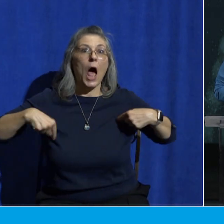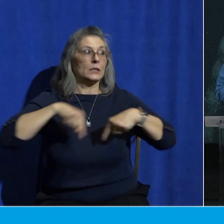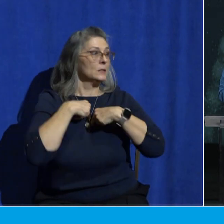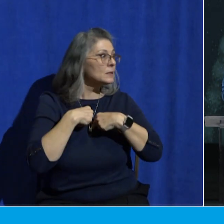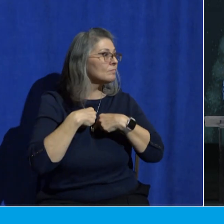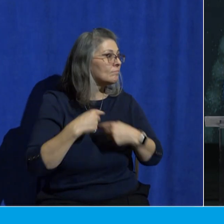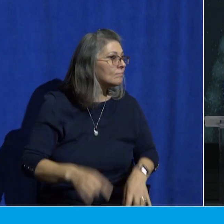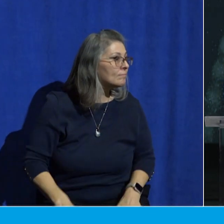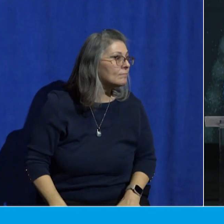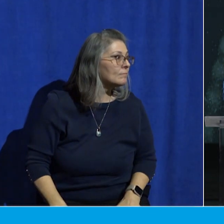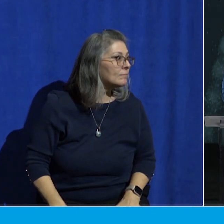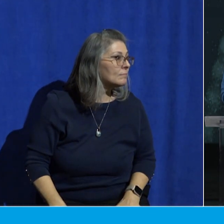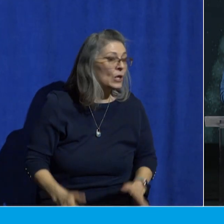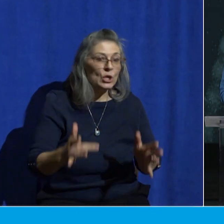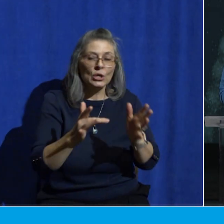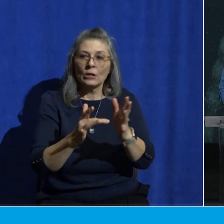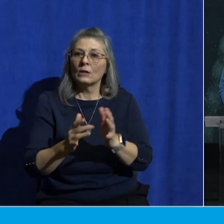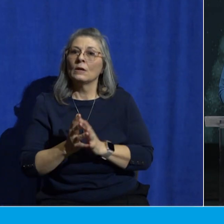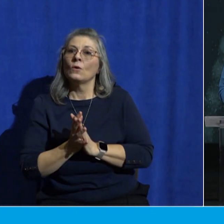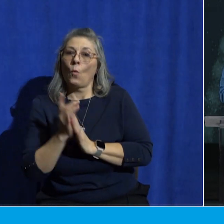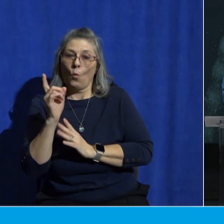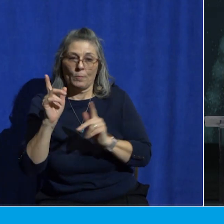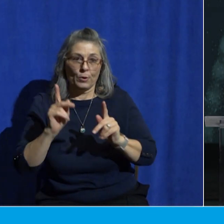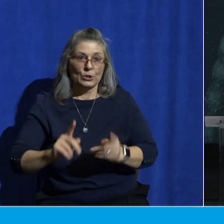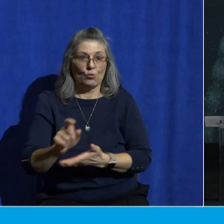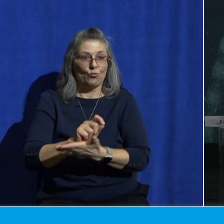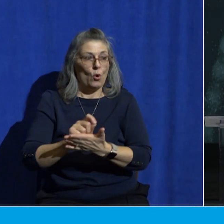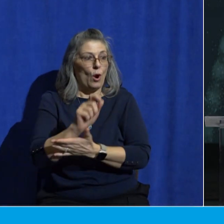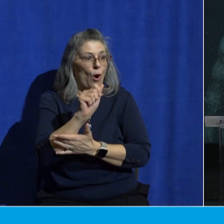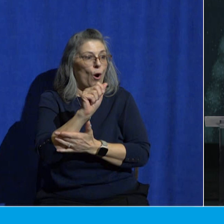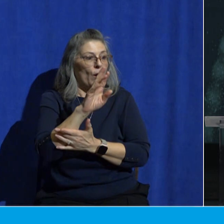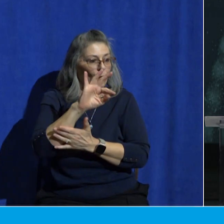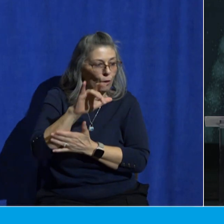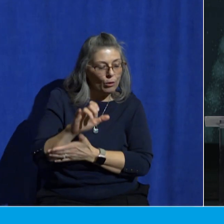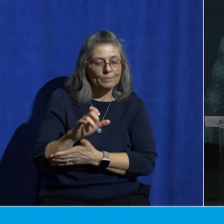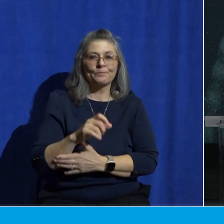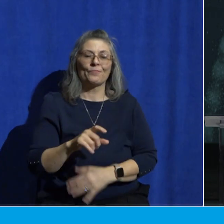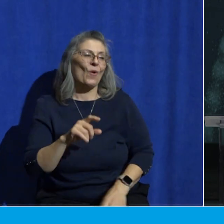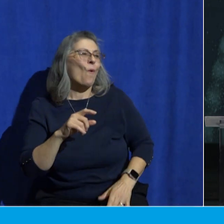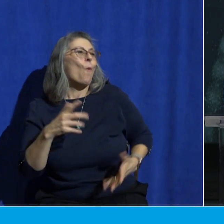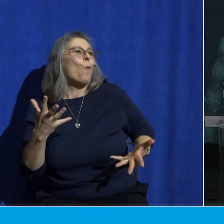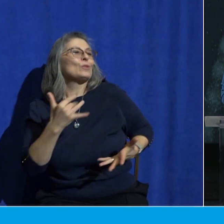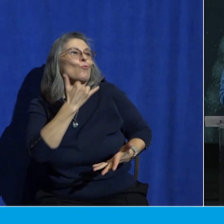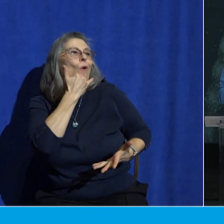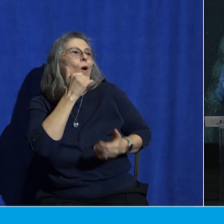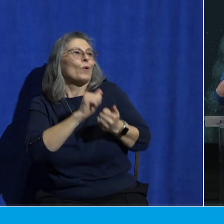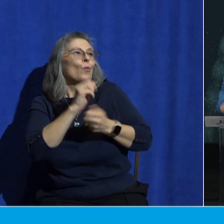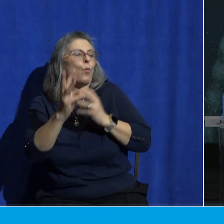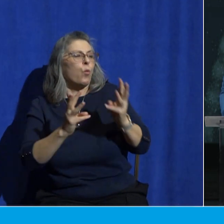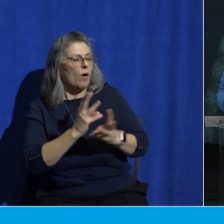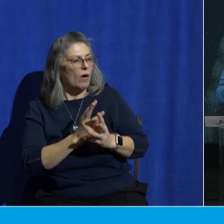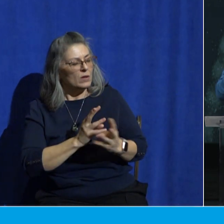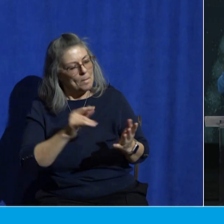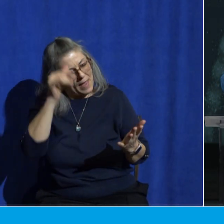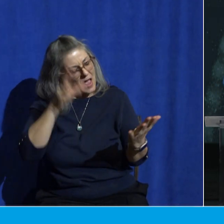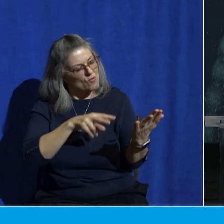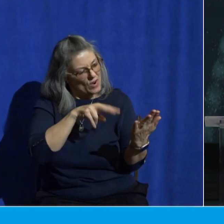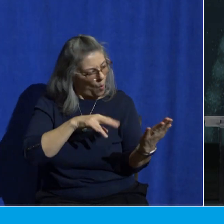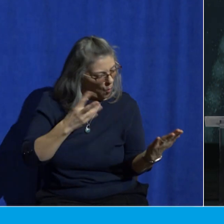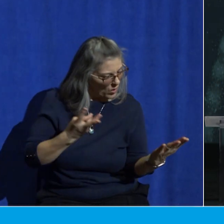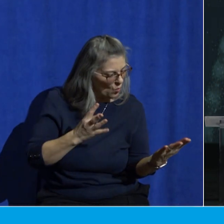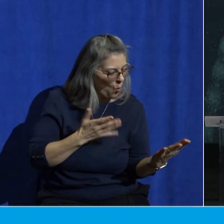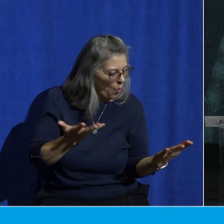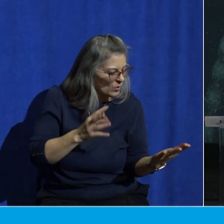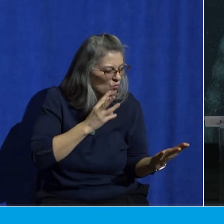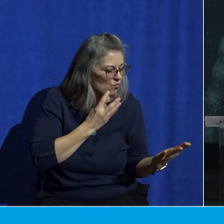G.K. Chesterton once read an article entitled, "What's Wrong with the World?" And he responded to the